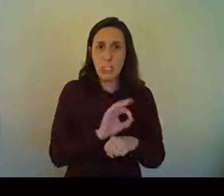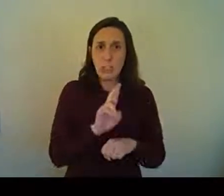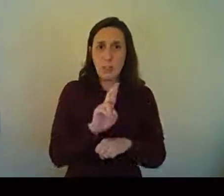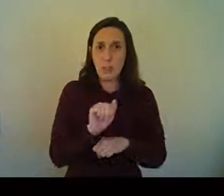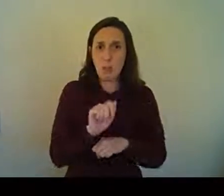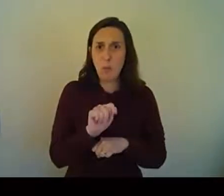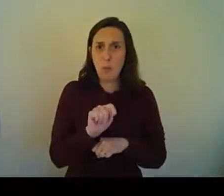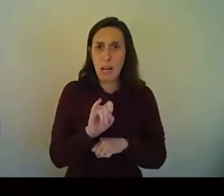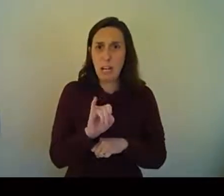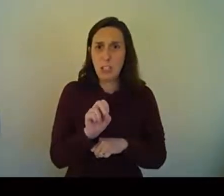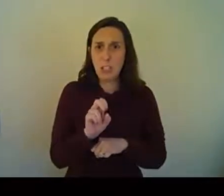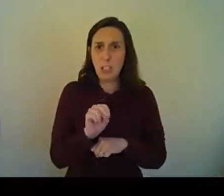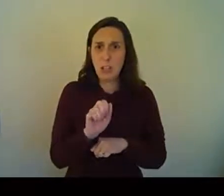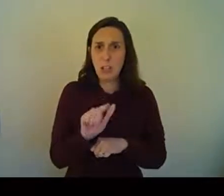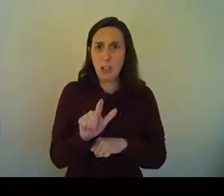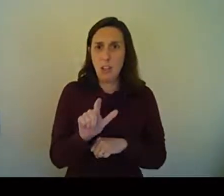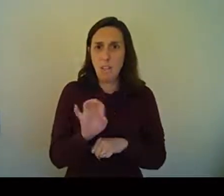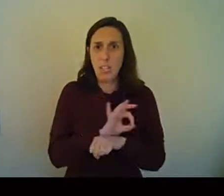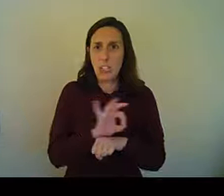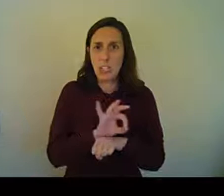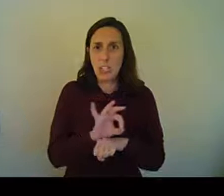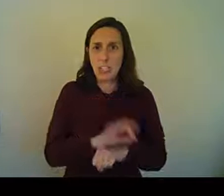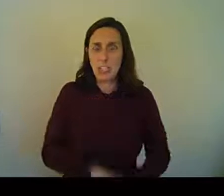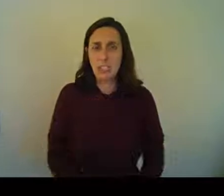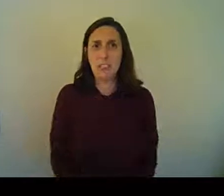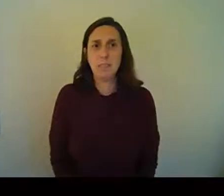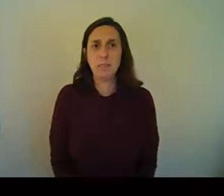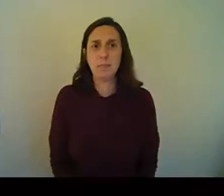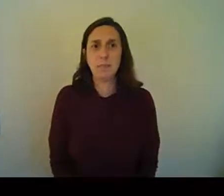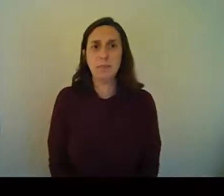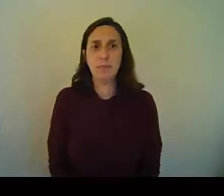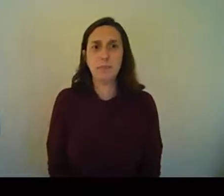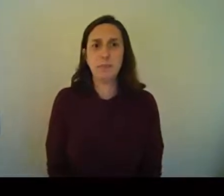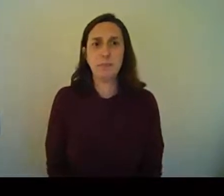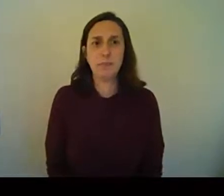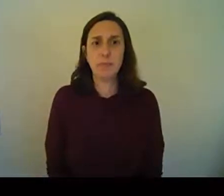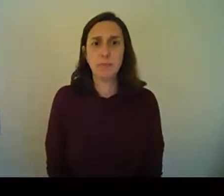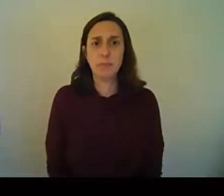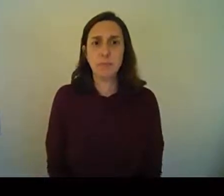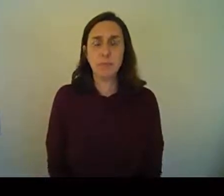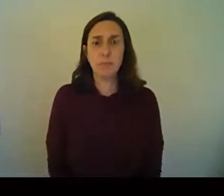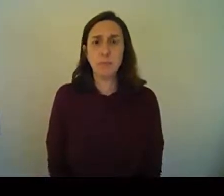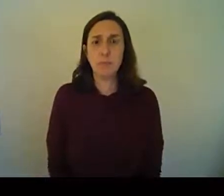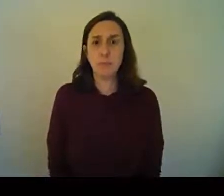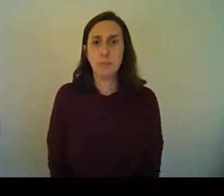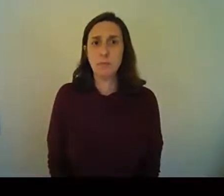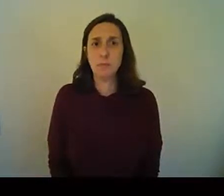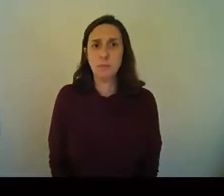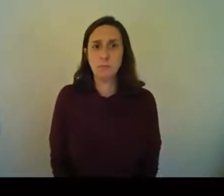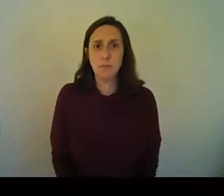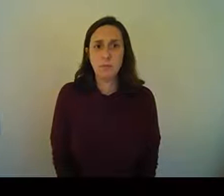the 4.6. So we're going to, look at rational